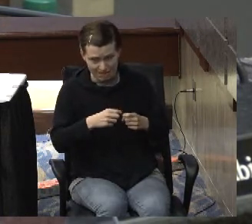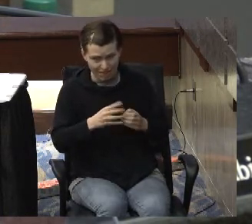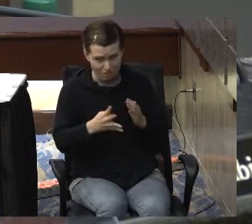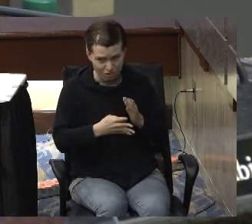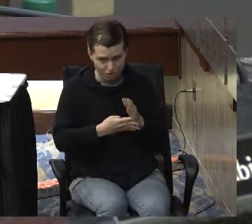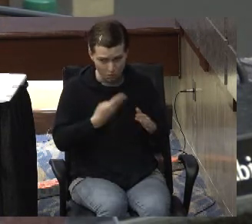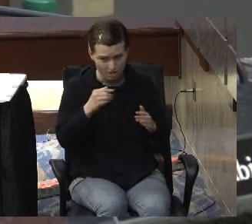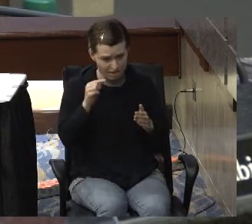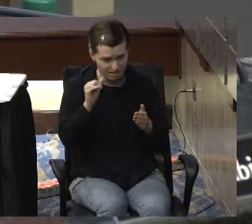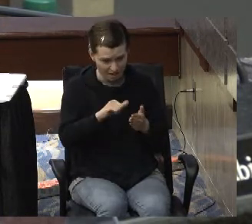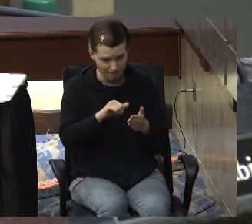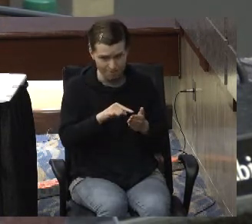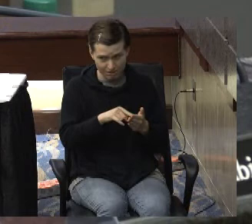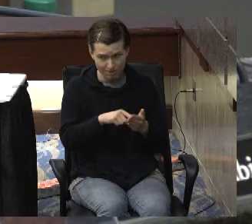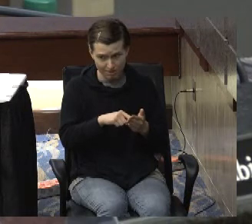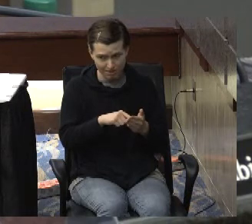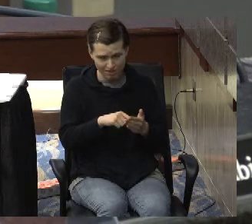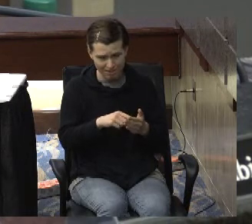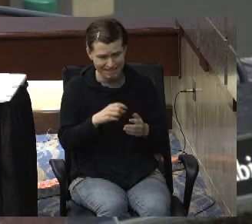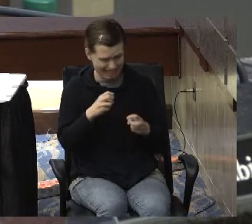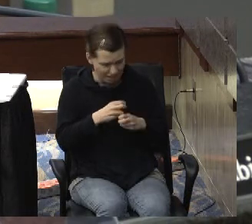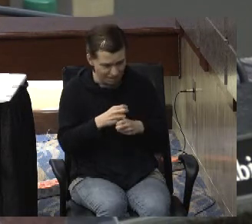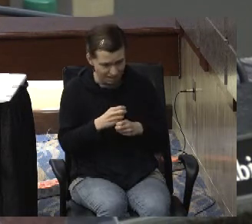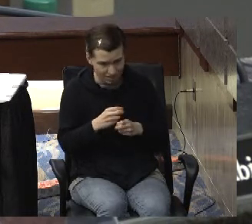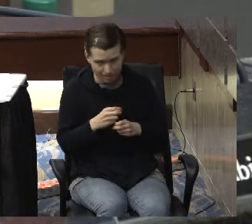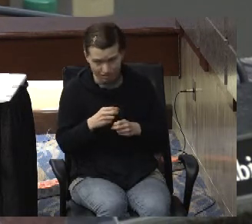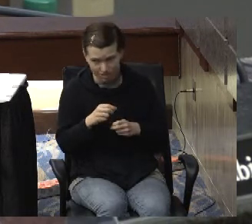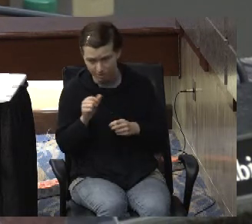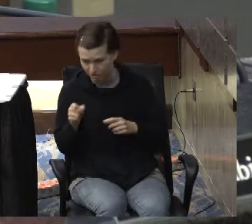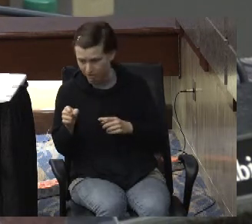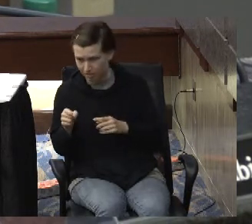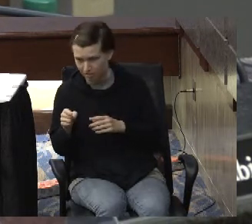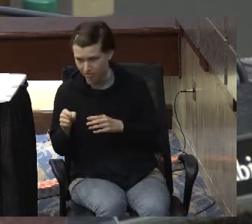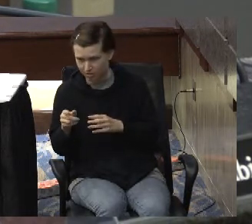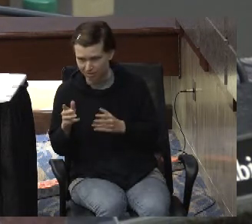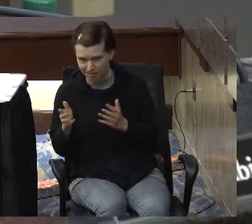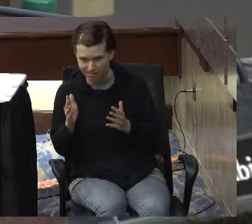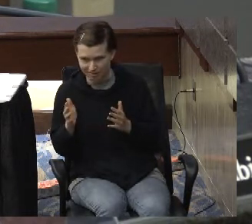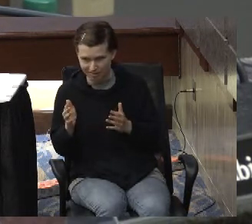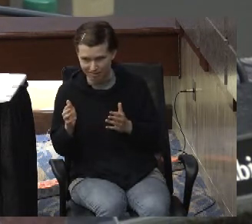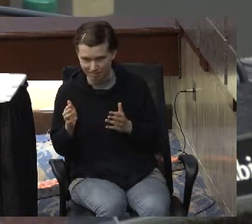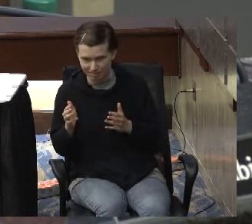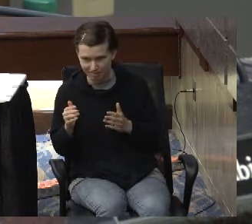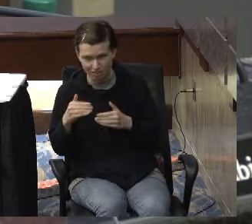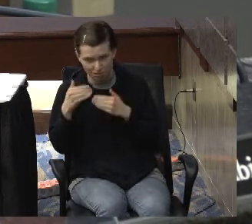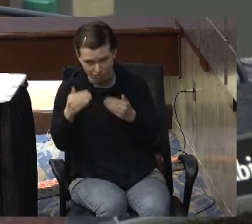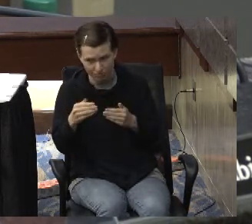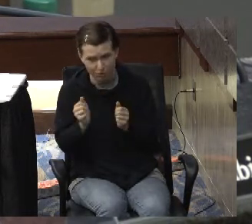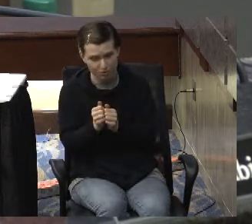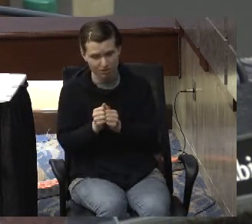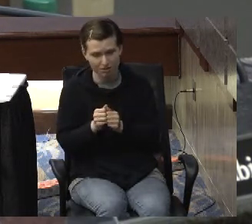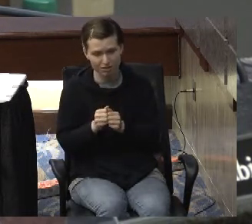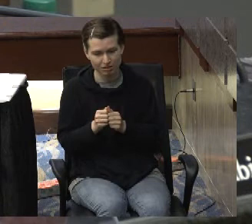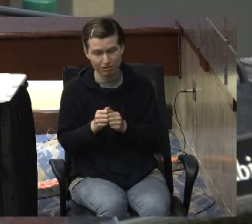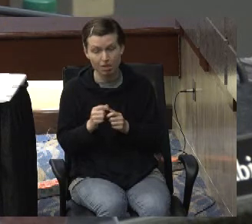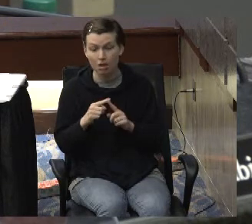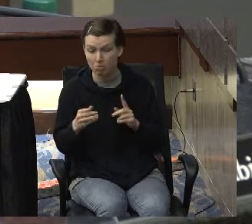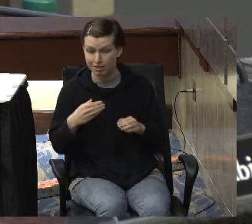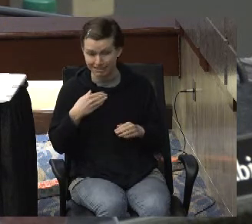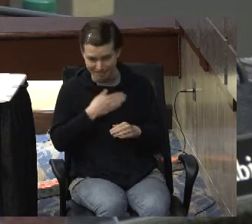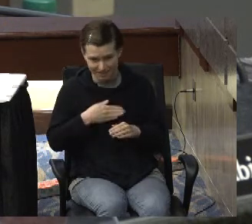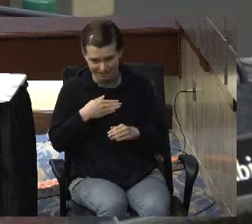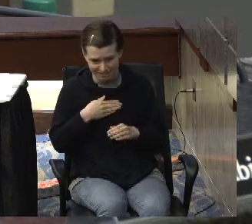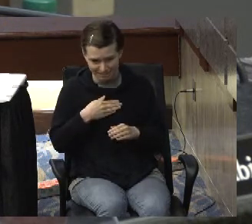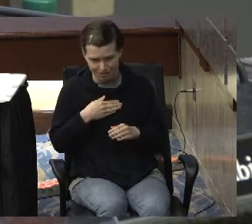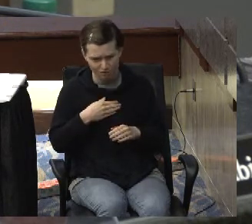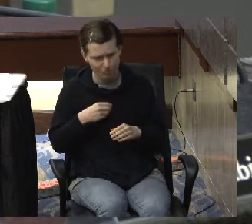have an issue. And because of that, I'm in favor of moving forward with these paratransit vehicles. But please keep challenging